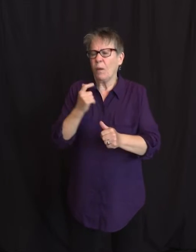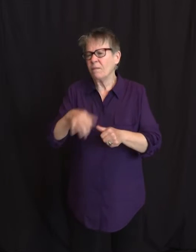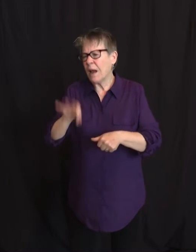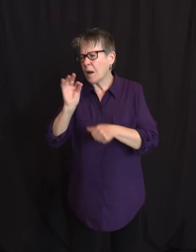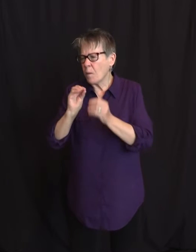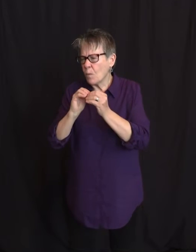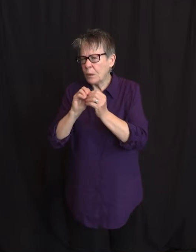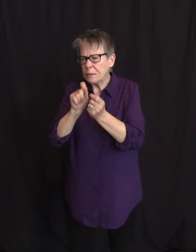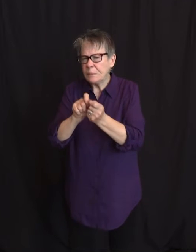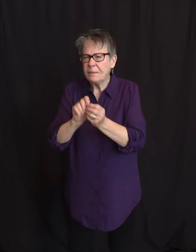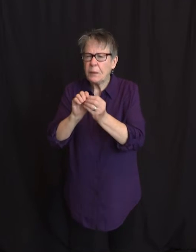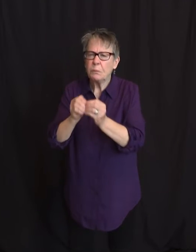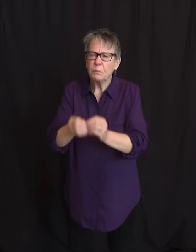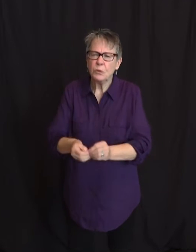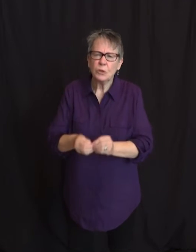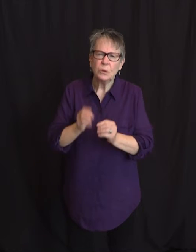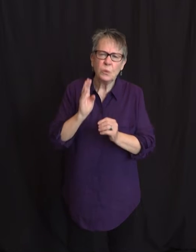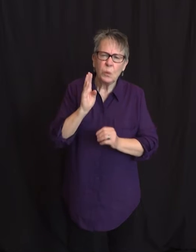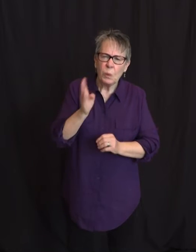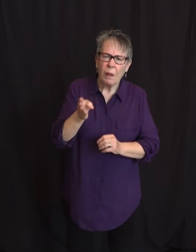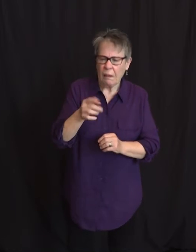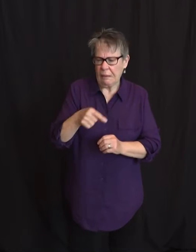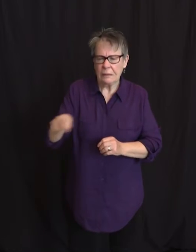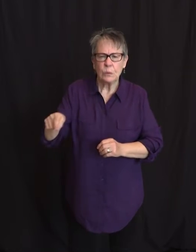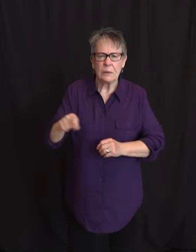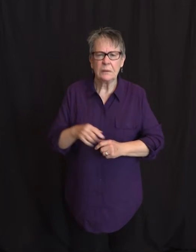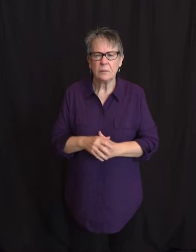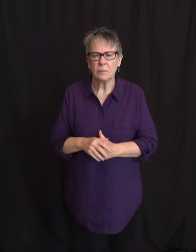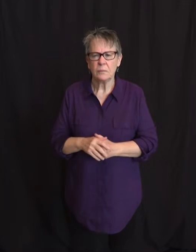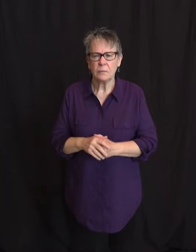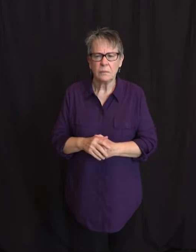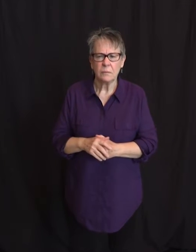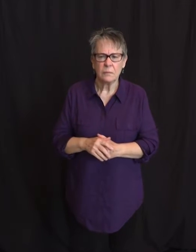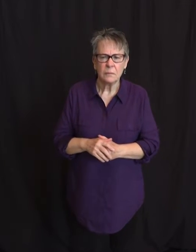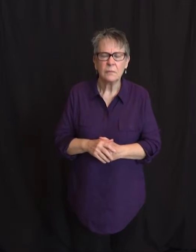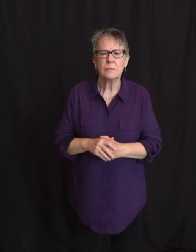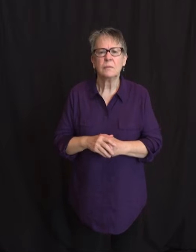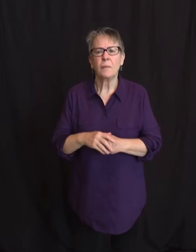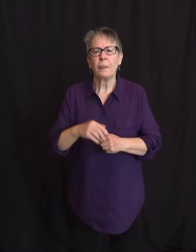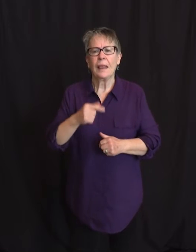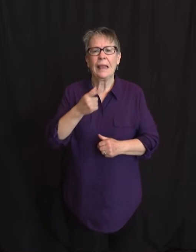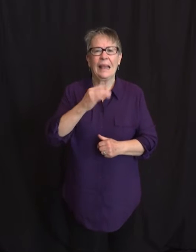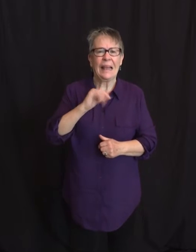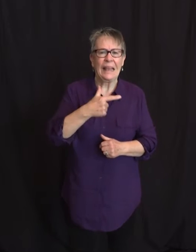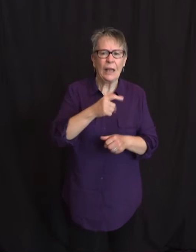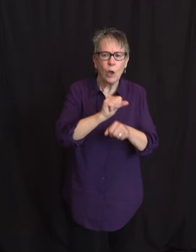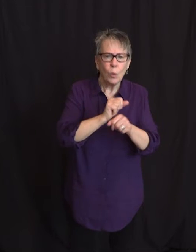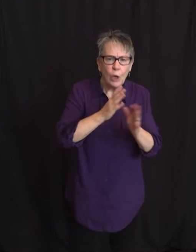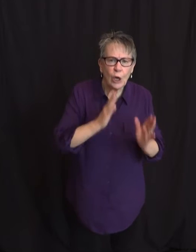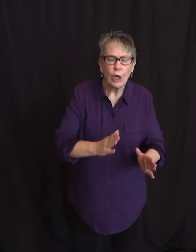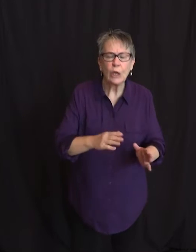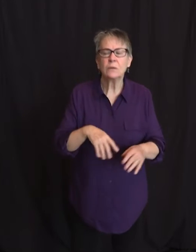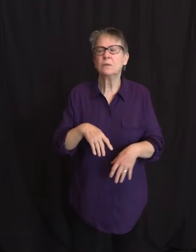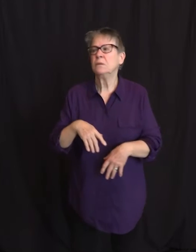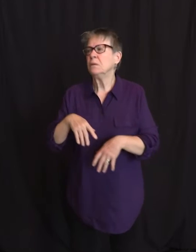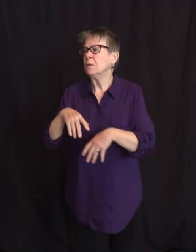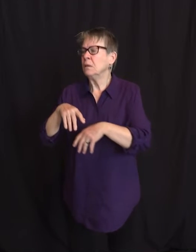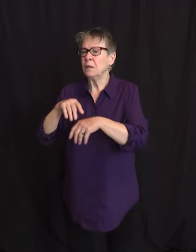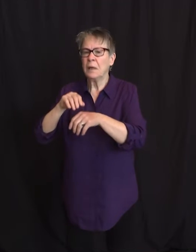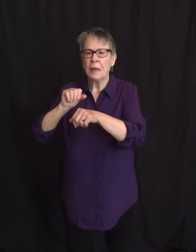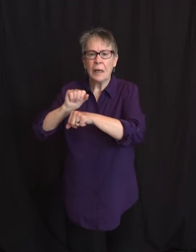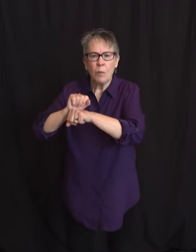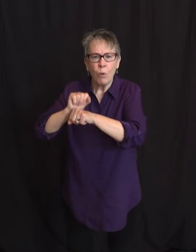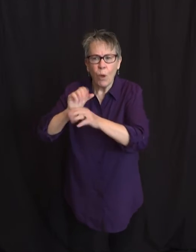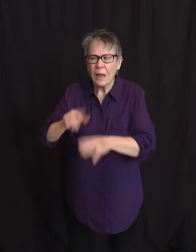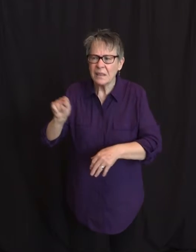independent contractors you rightfully raised was a particular challenge. So we'll come back to you. Yeah, I